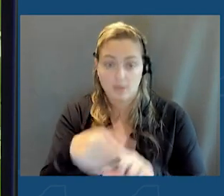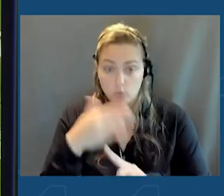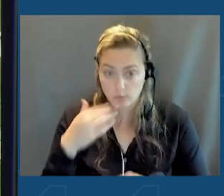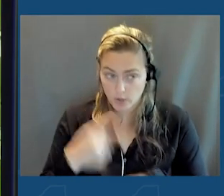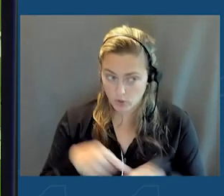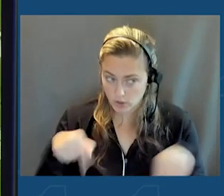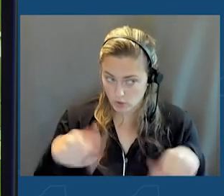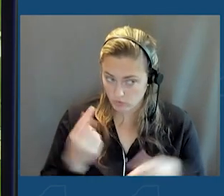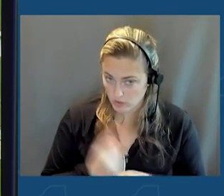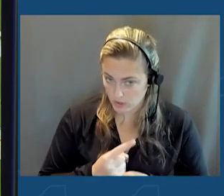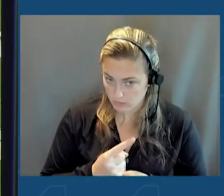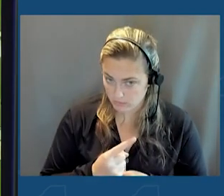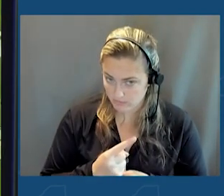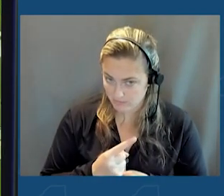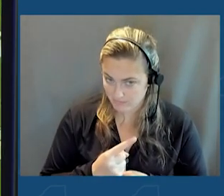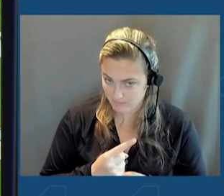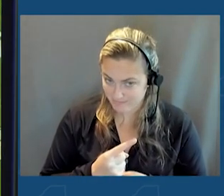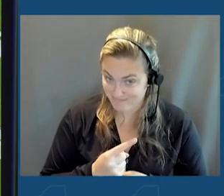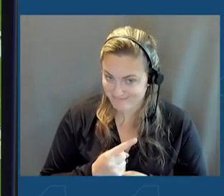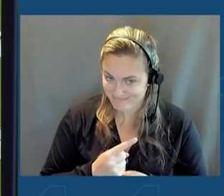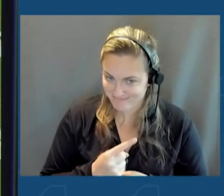We say